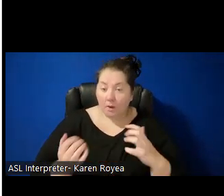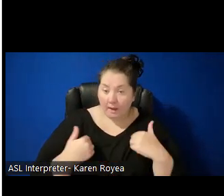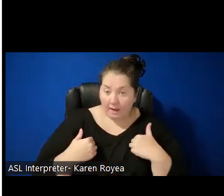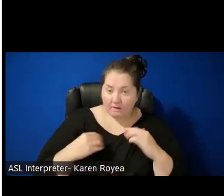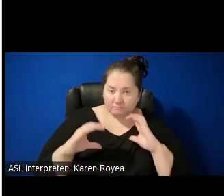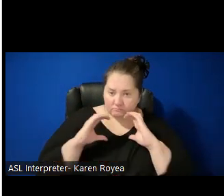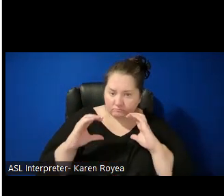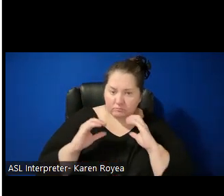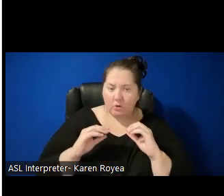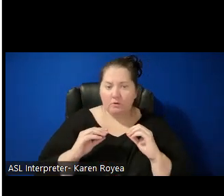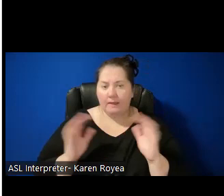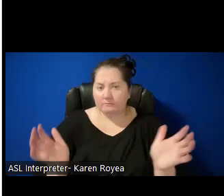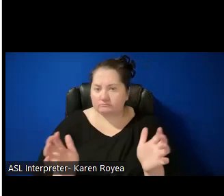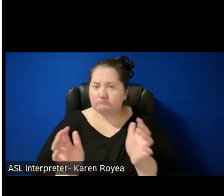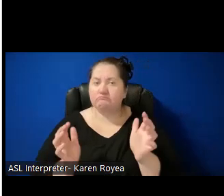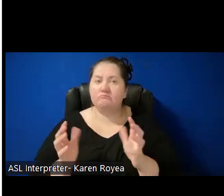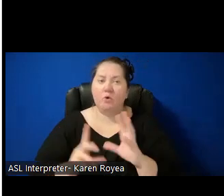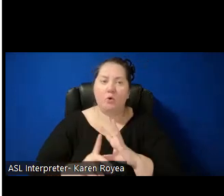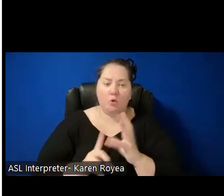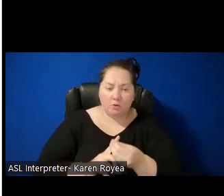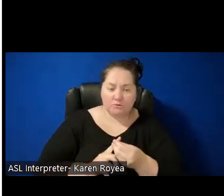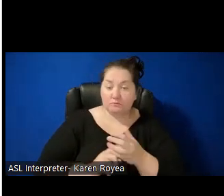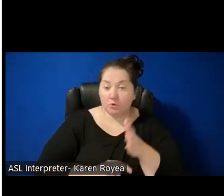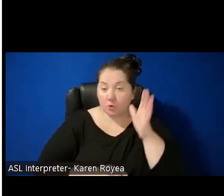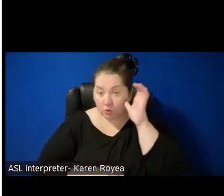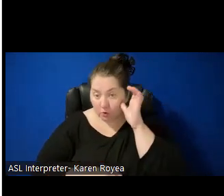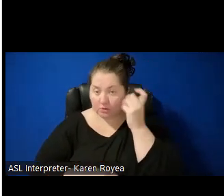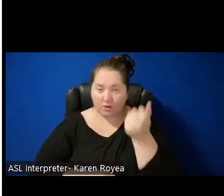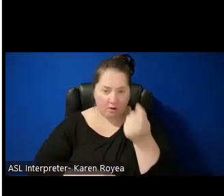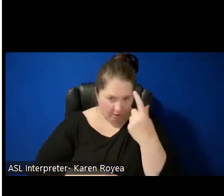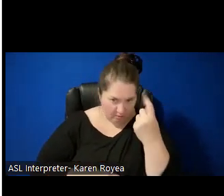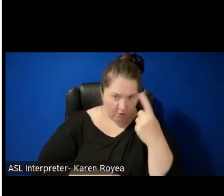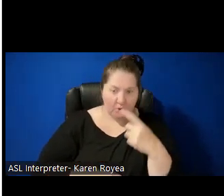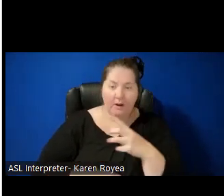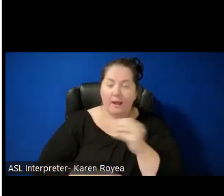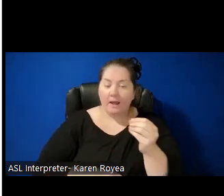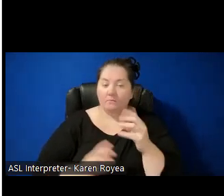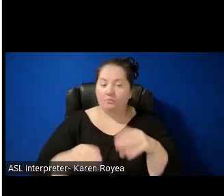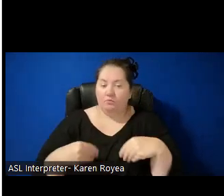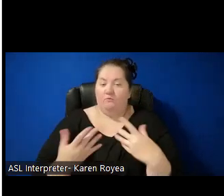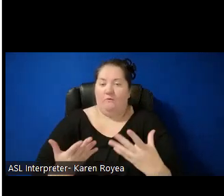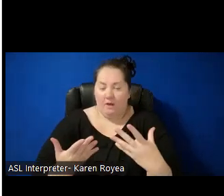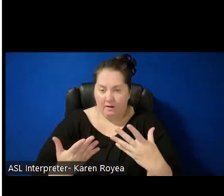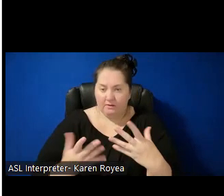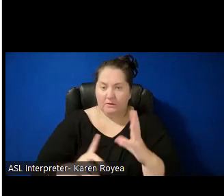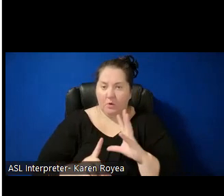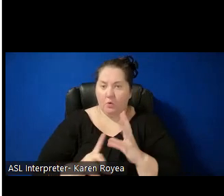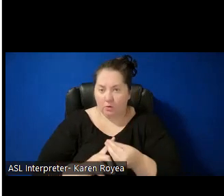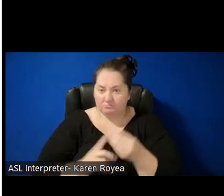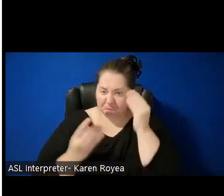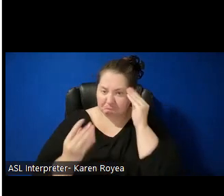foster a culture of survivors being heard, understood, and provide that culturally informed care that they deserve.